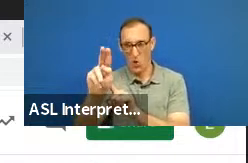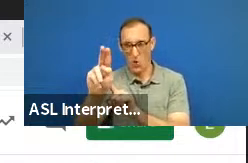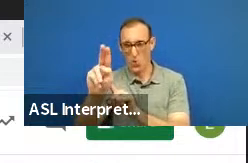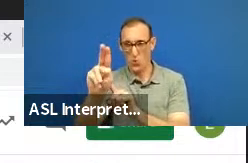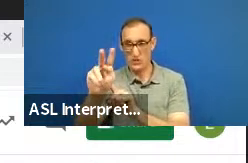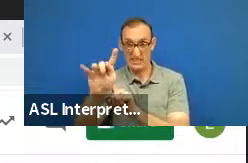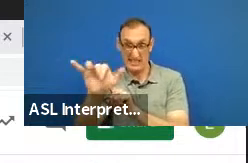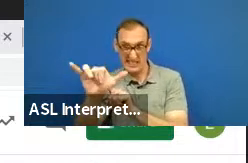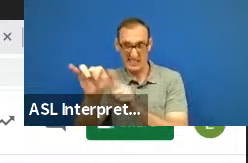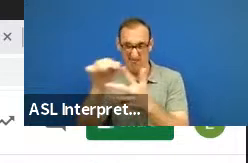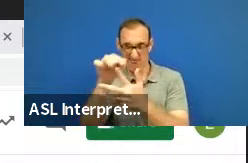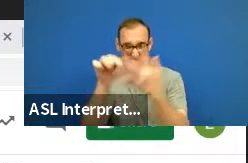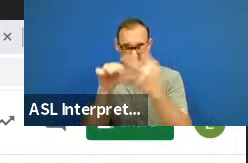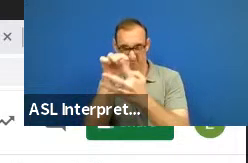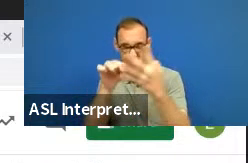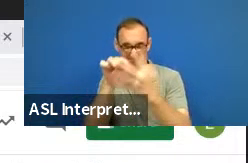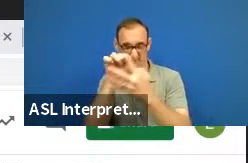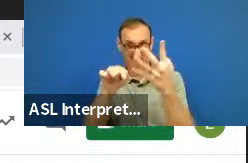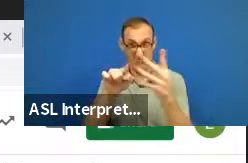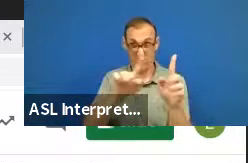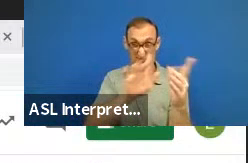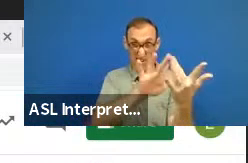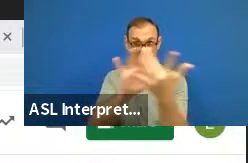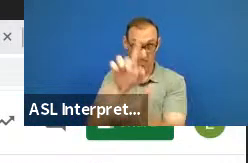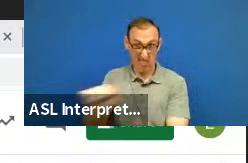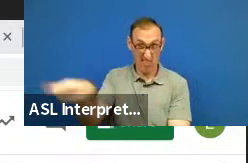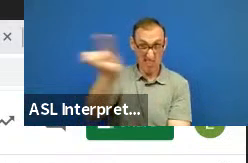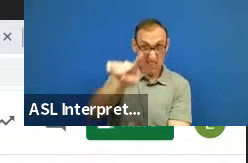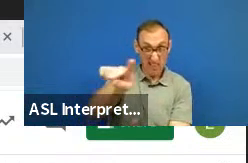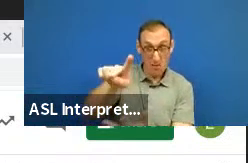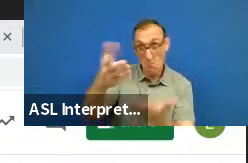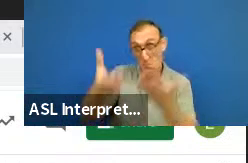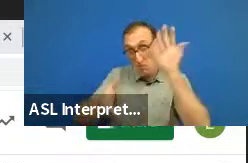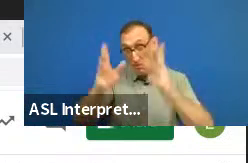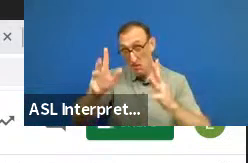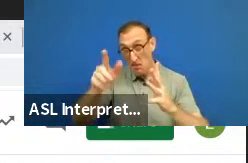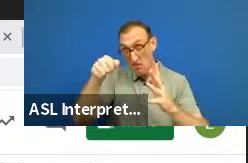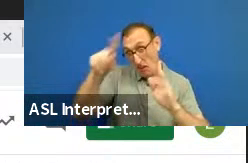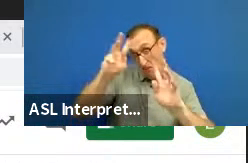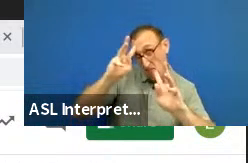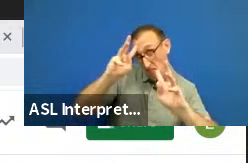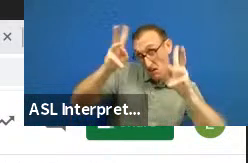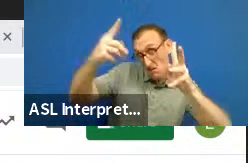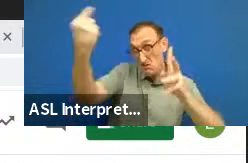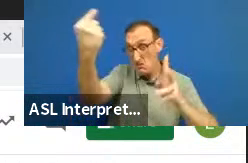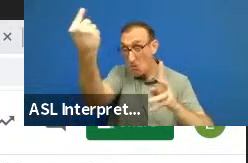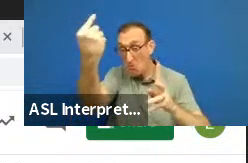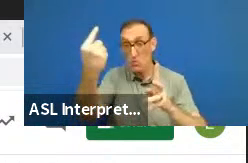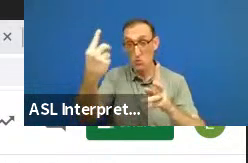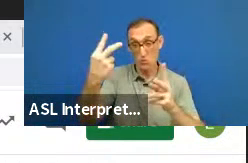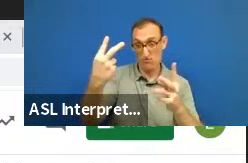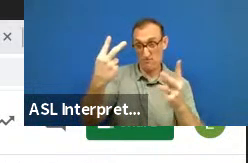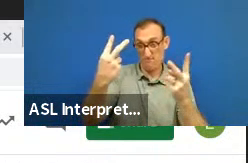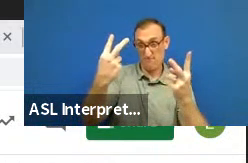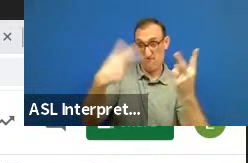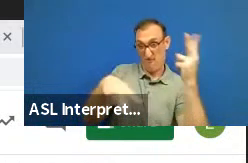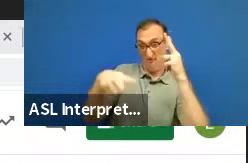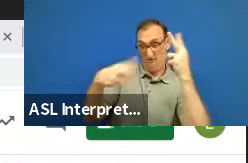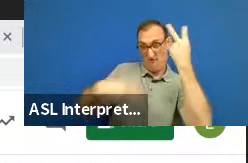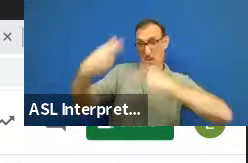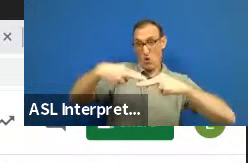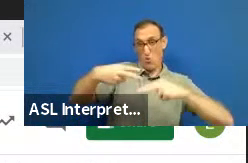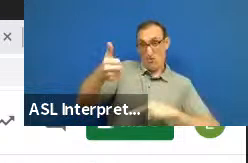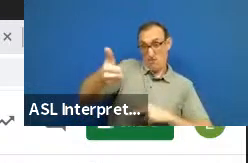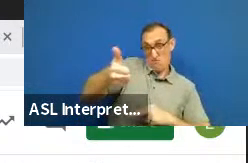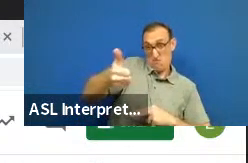perhaps they develop some type of instrument to evaluate themselves. I have the stakeholders to